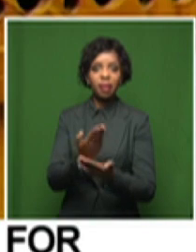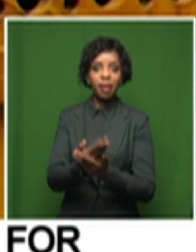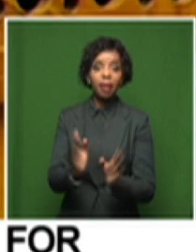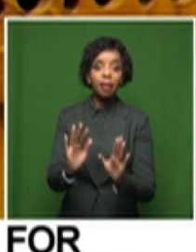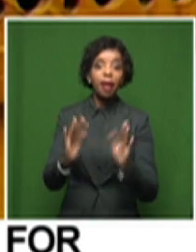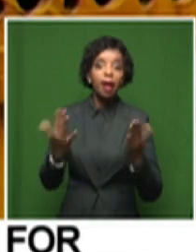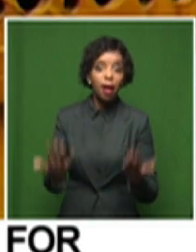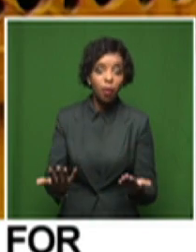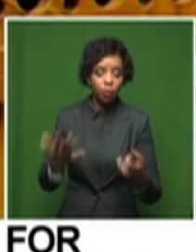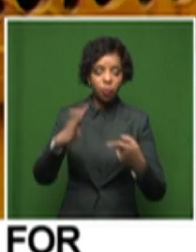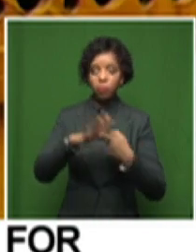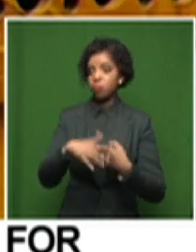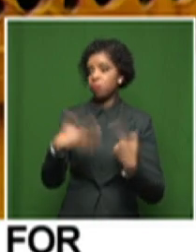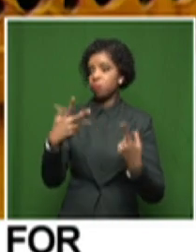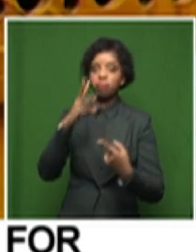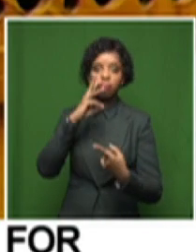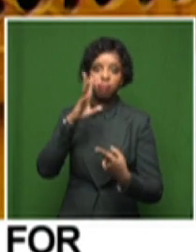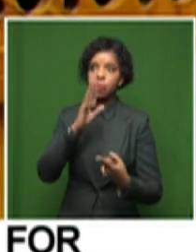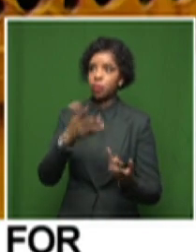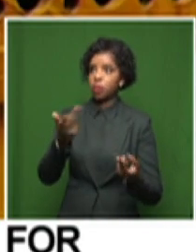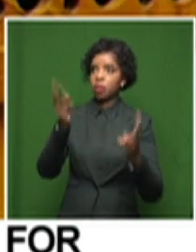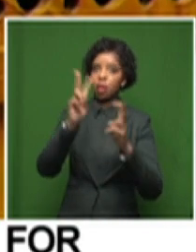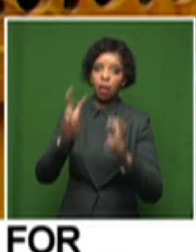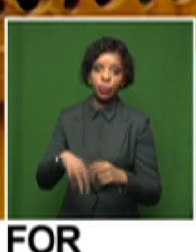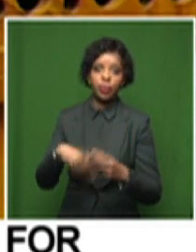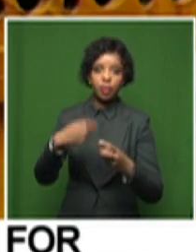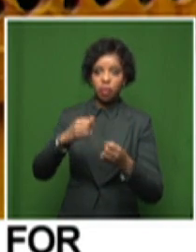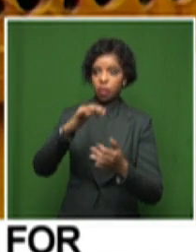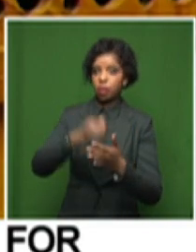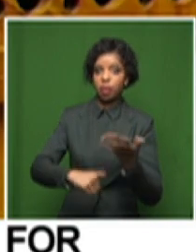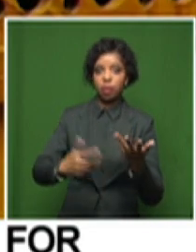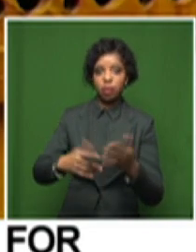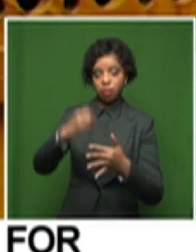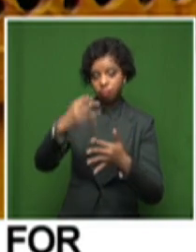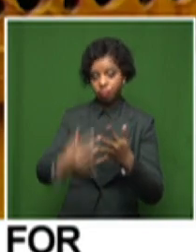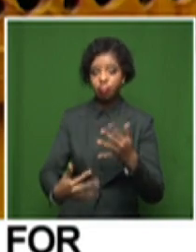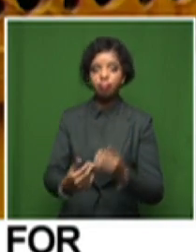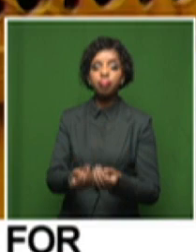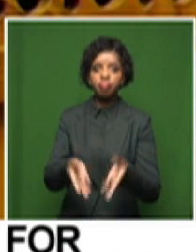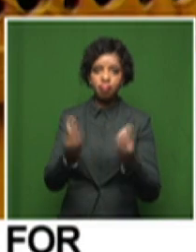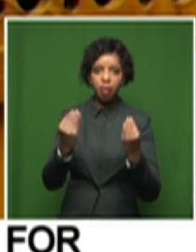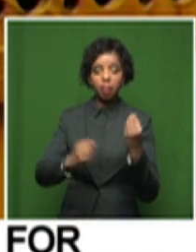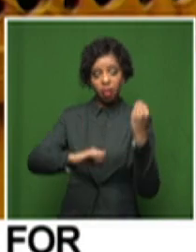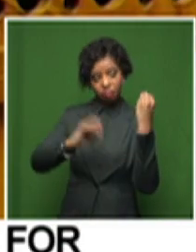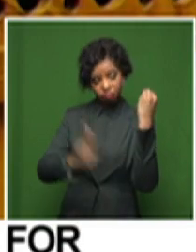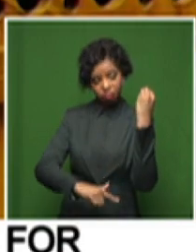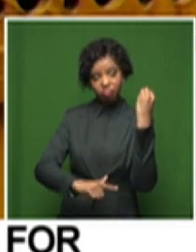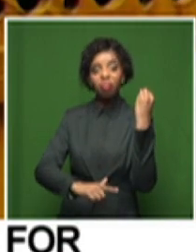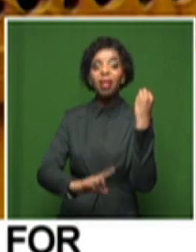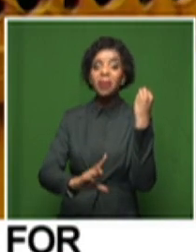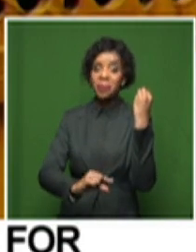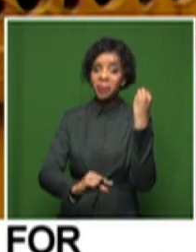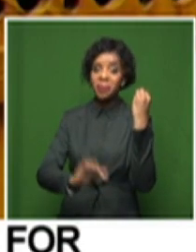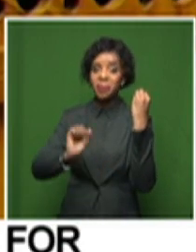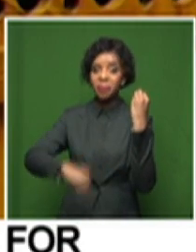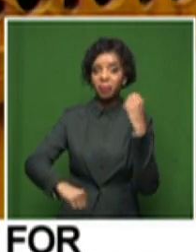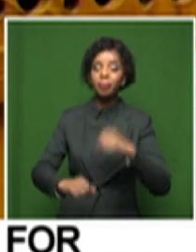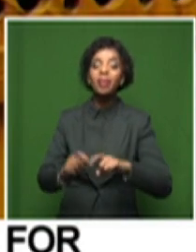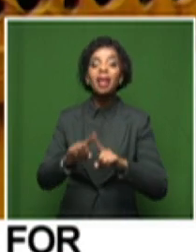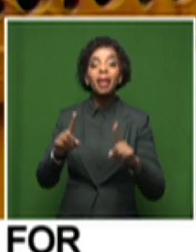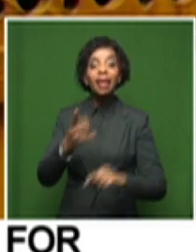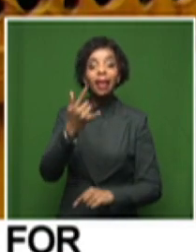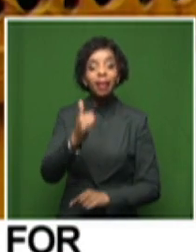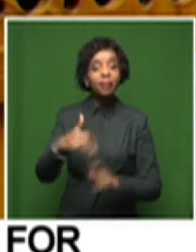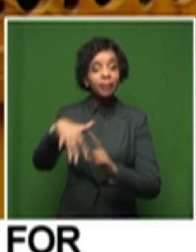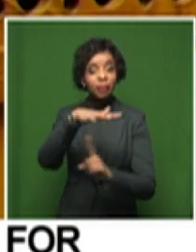of rates and taxes and so on. So that's why it's like that. If the situation was different,